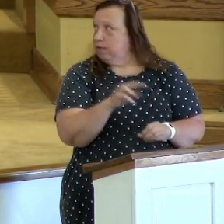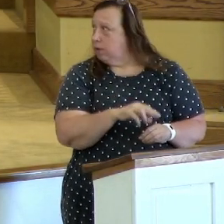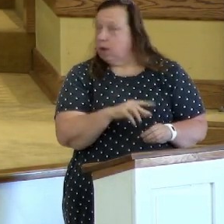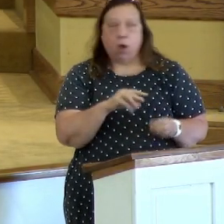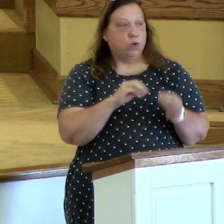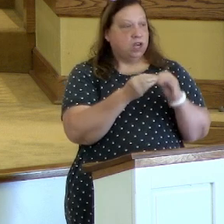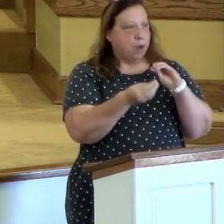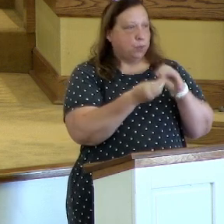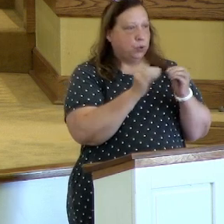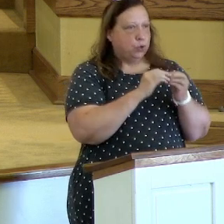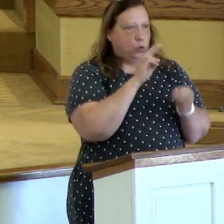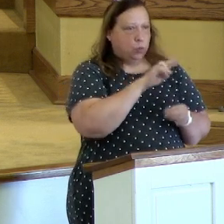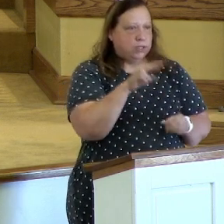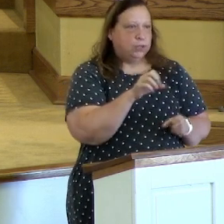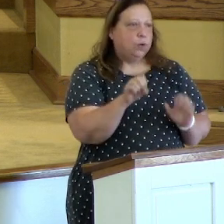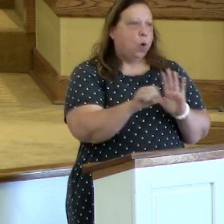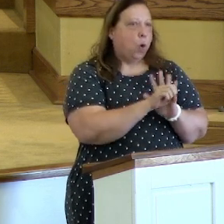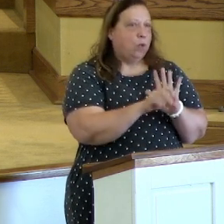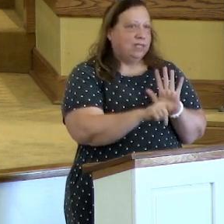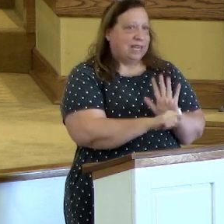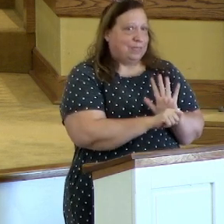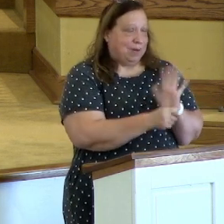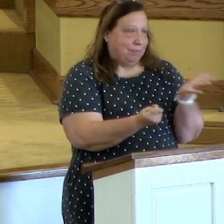22. Numbers 22 in the Old Testament, please.